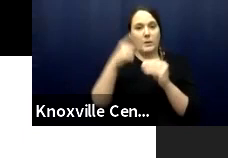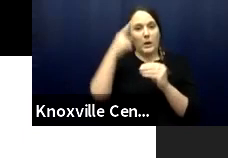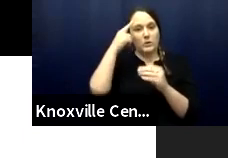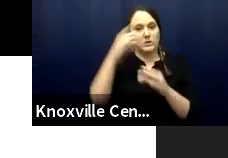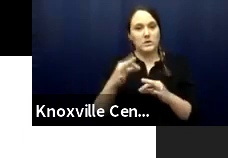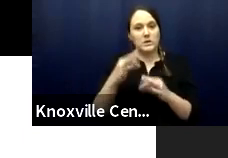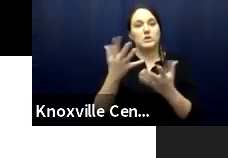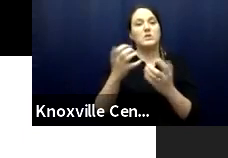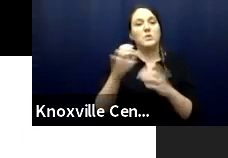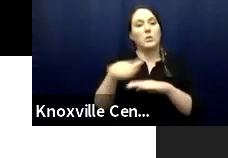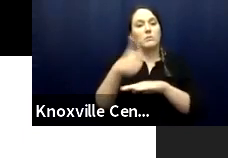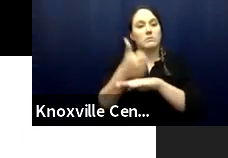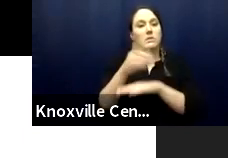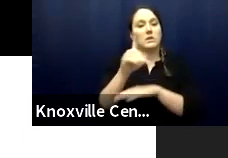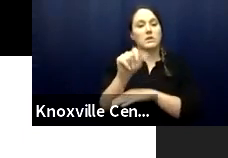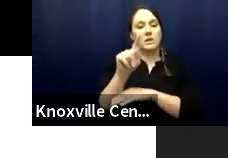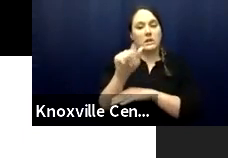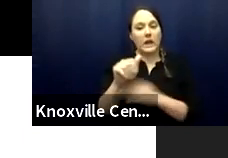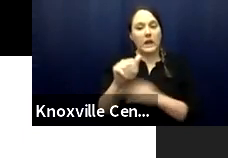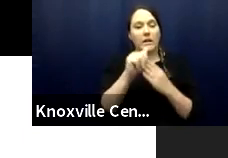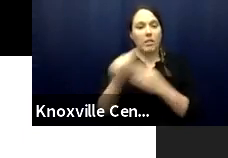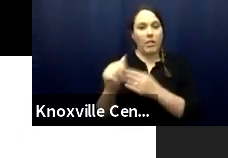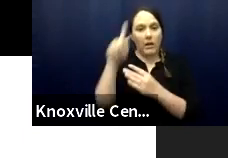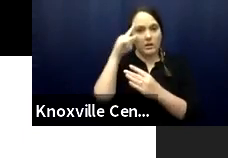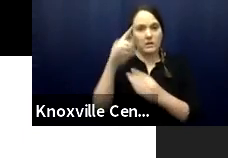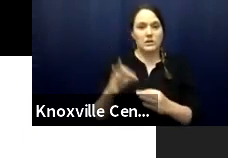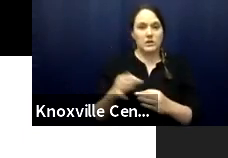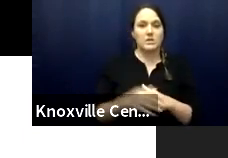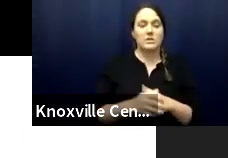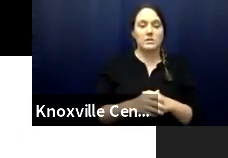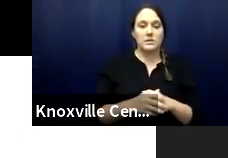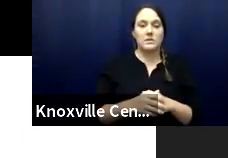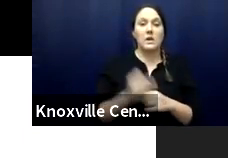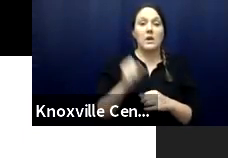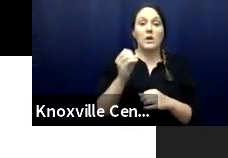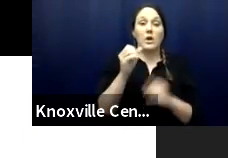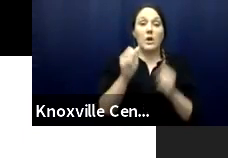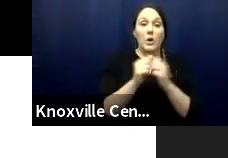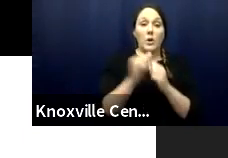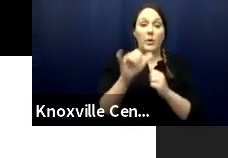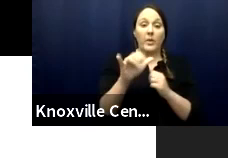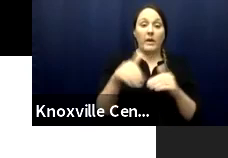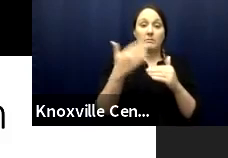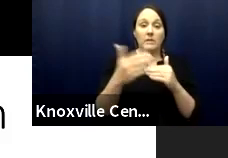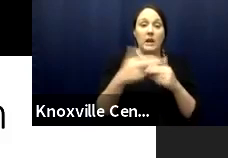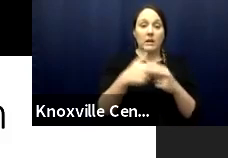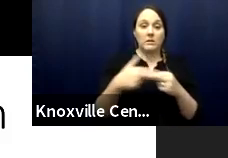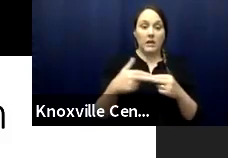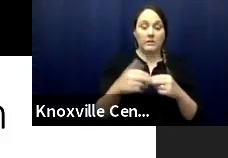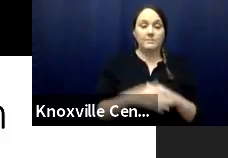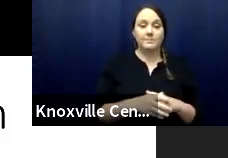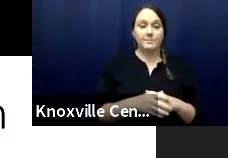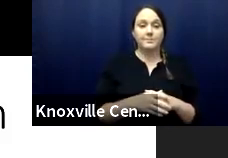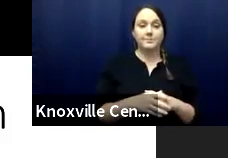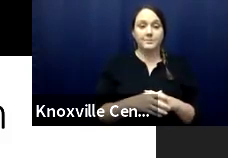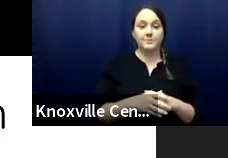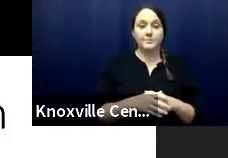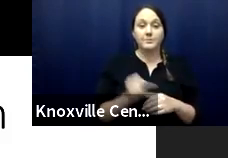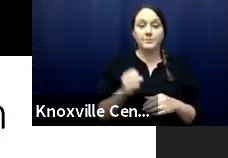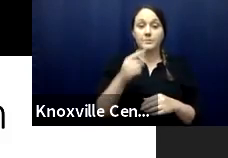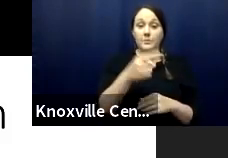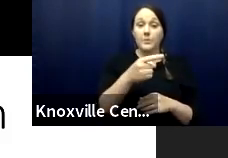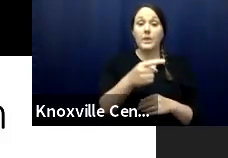make data-driven decisions. And so with that, next slide, please. So this